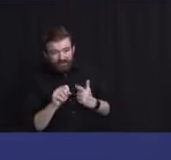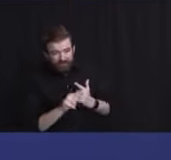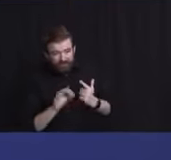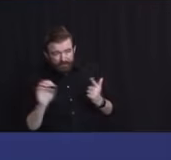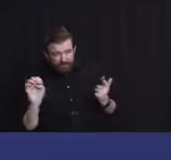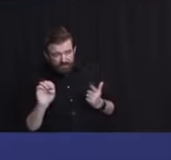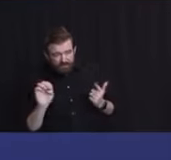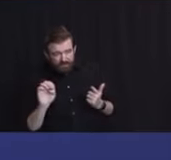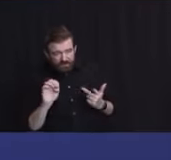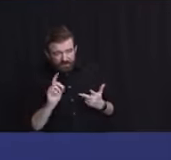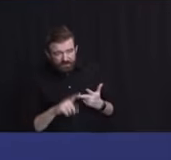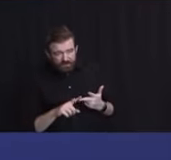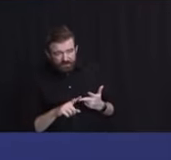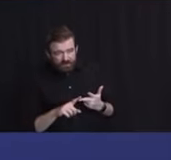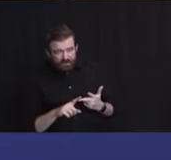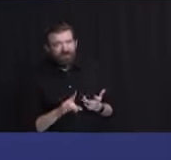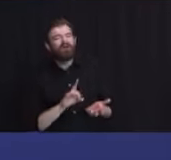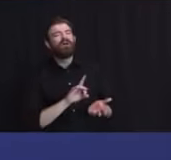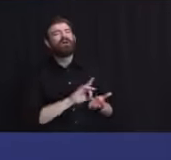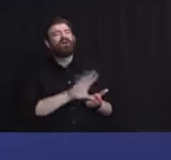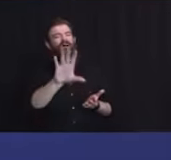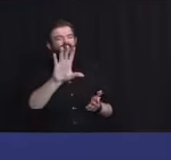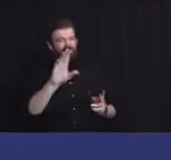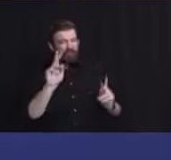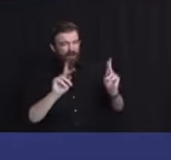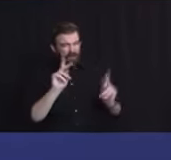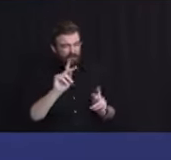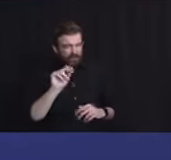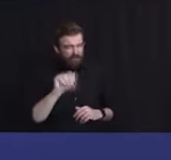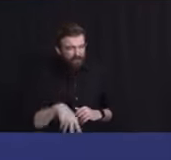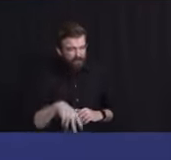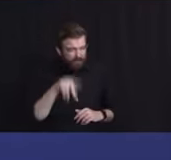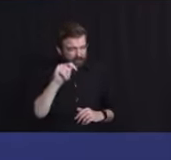fate of eviction and foreclosure moratoriums? Okay, I got it. And then I got,